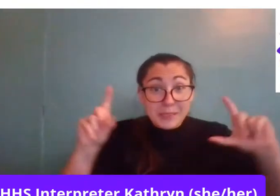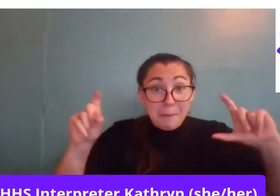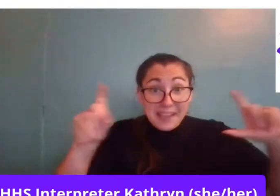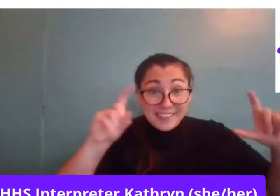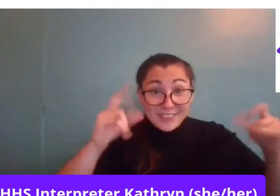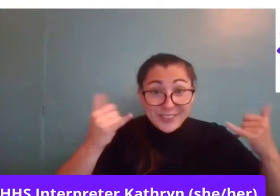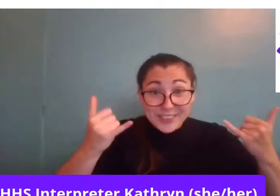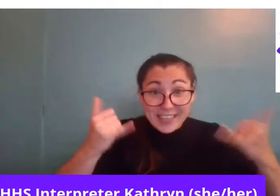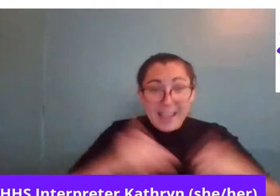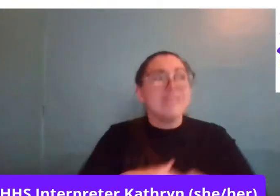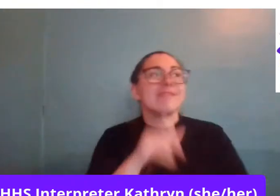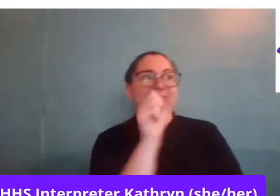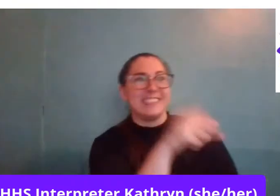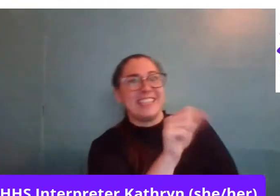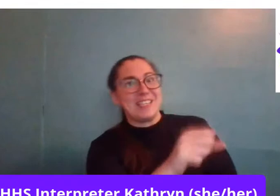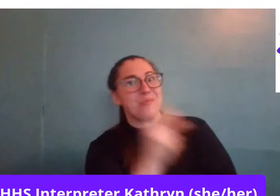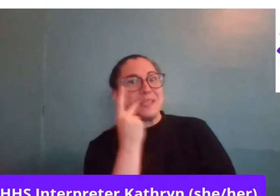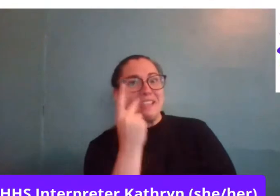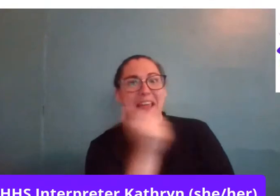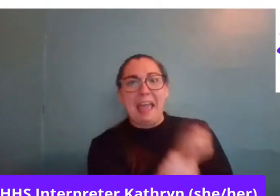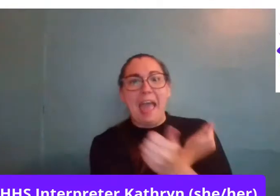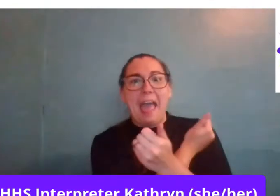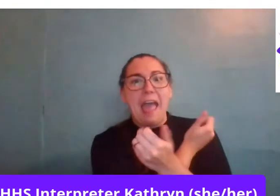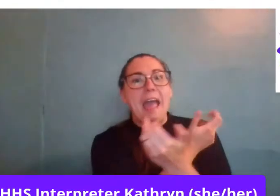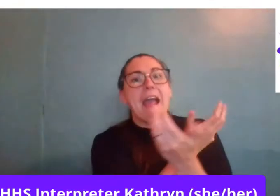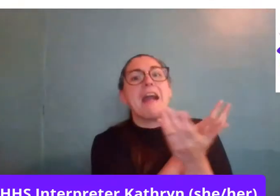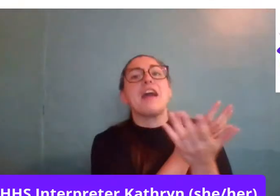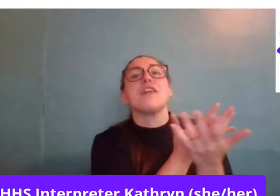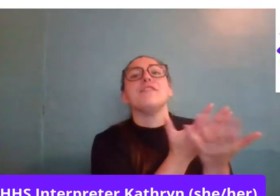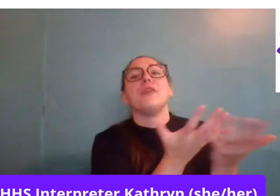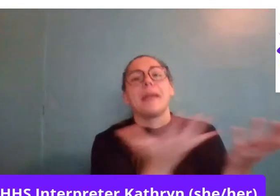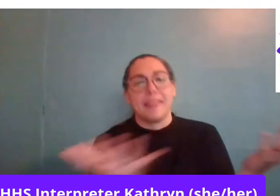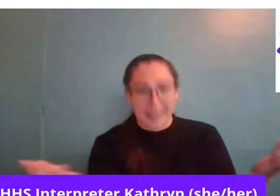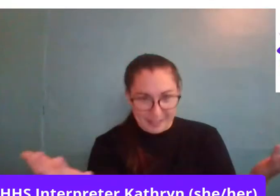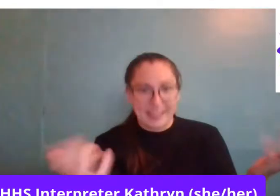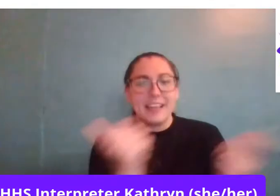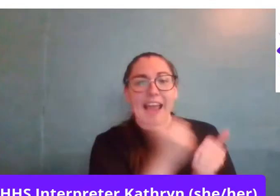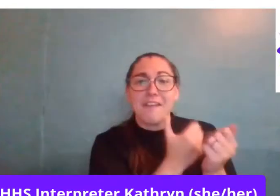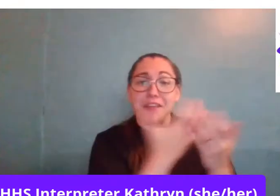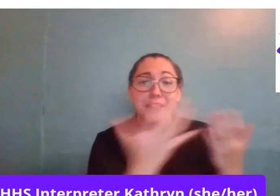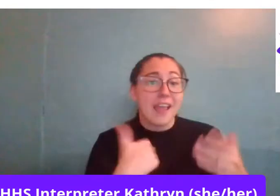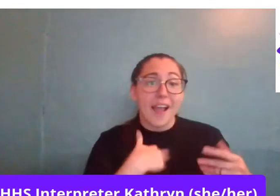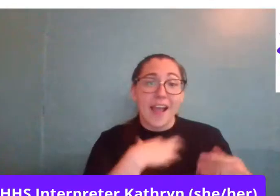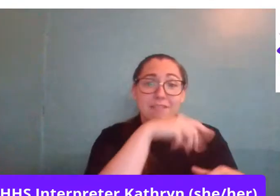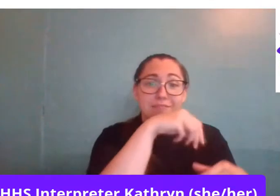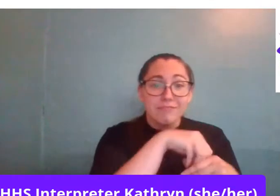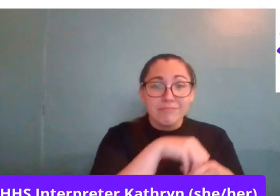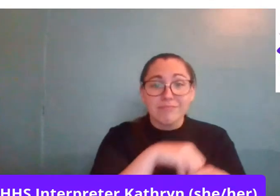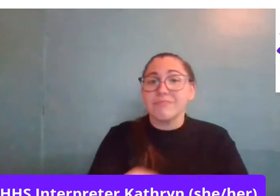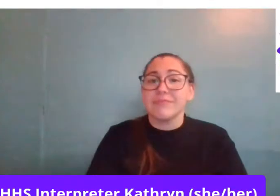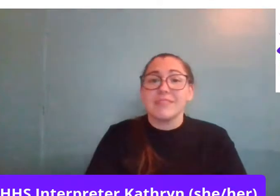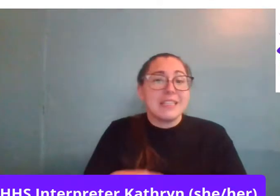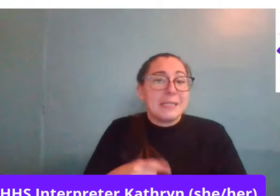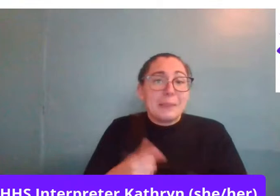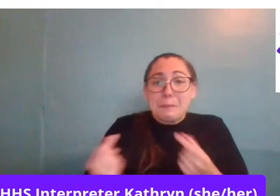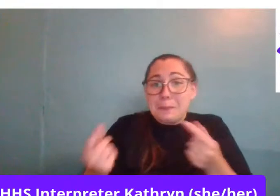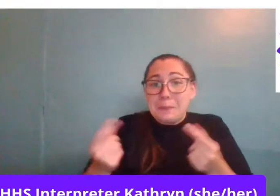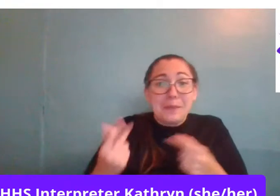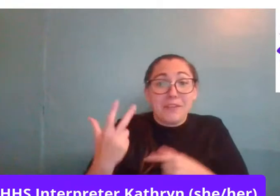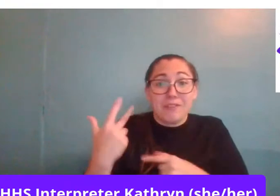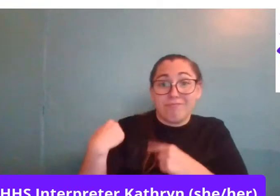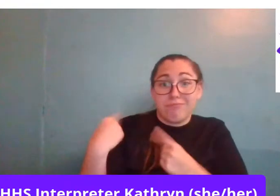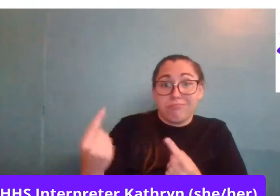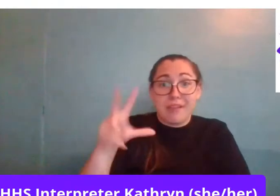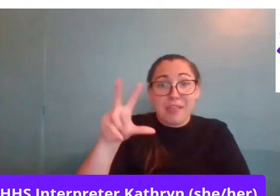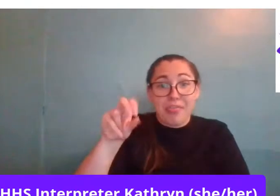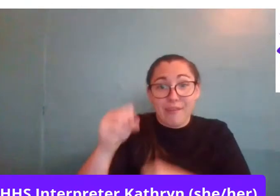Yes, you will see everything that I have been in and been involved with in the last 30 years is going